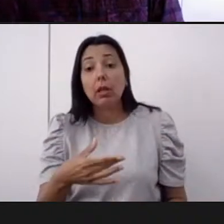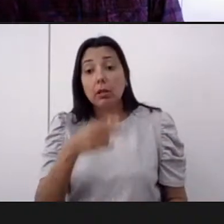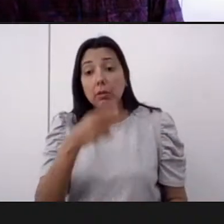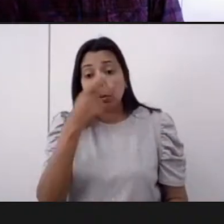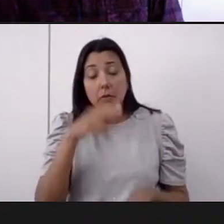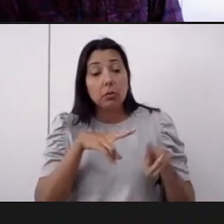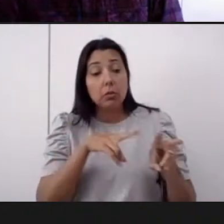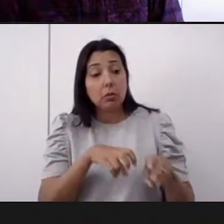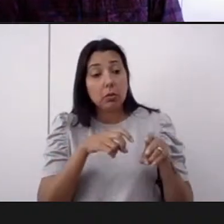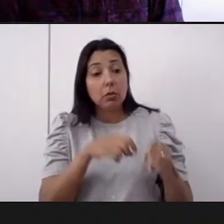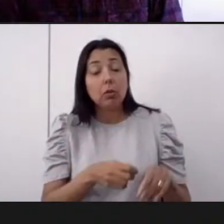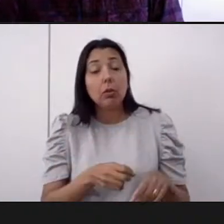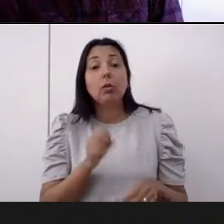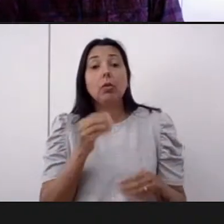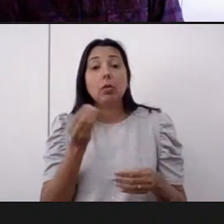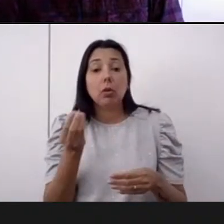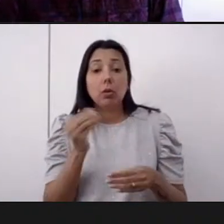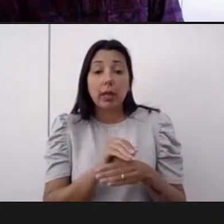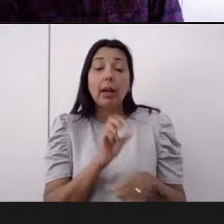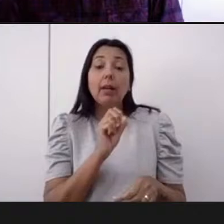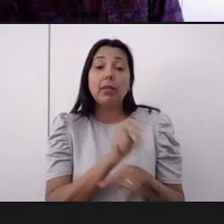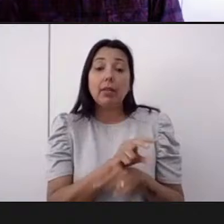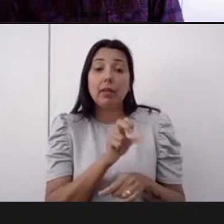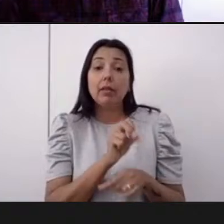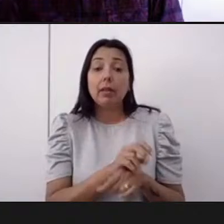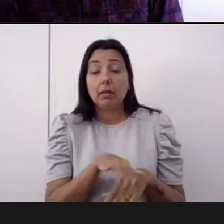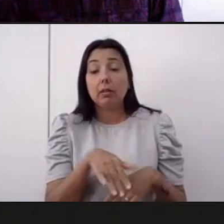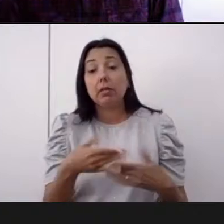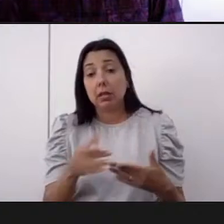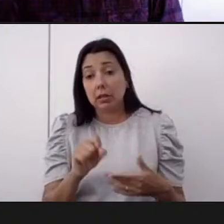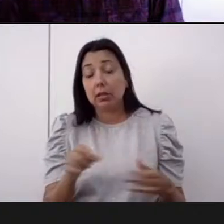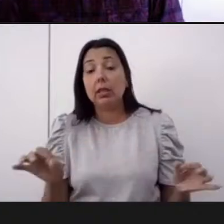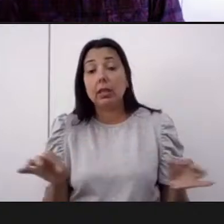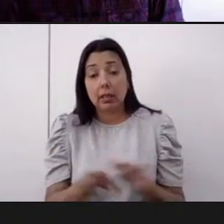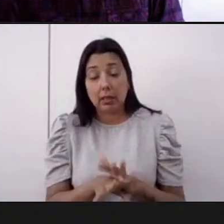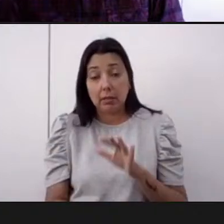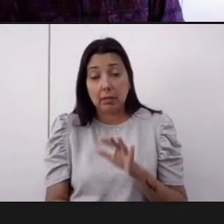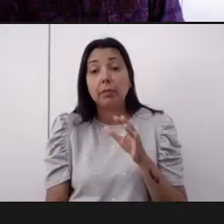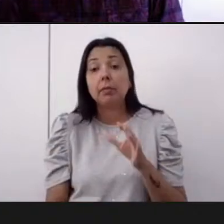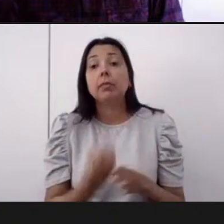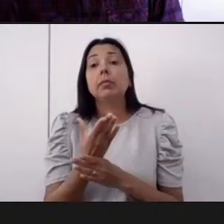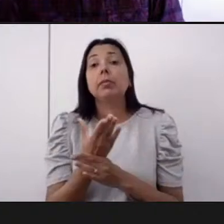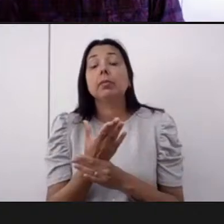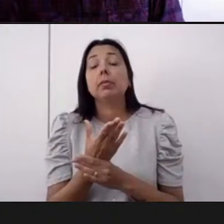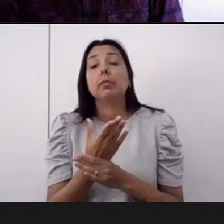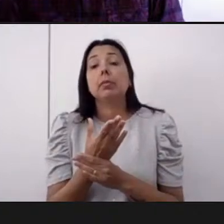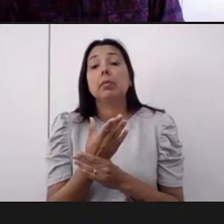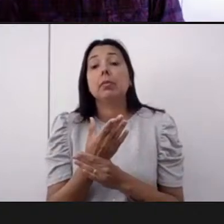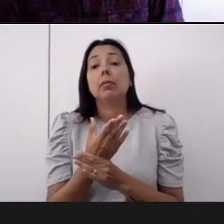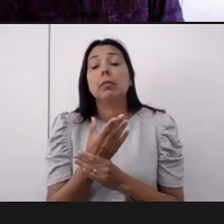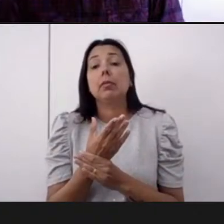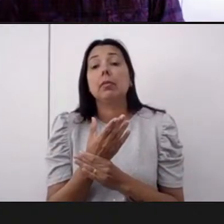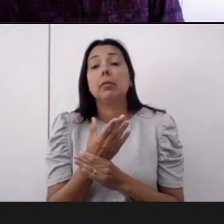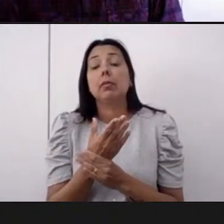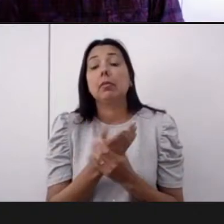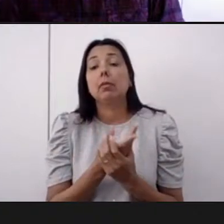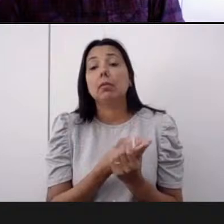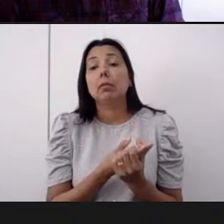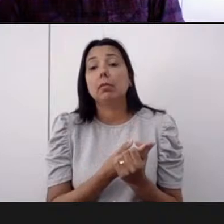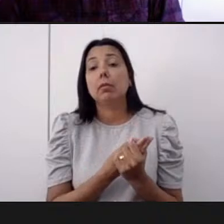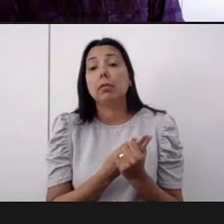then perhaps together with social movements, these failures, accumulation of failures, will have the